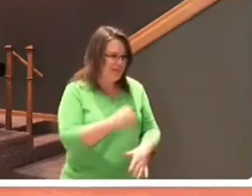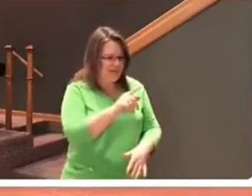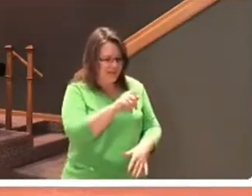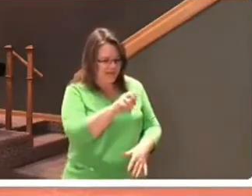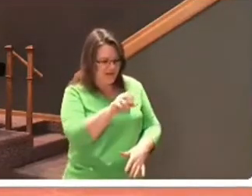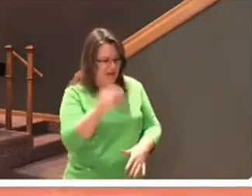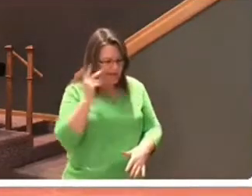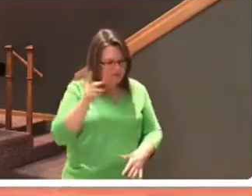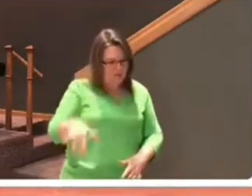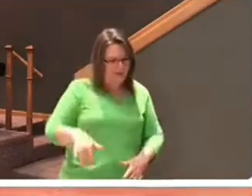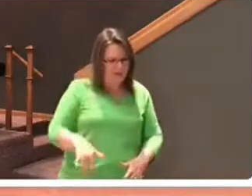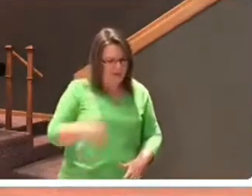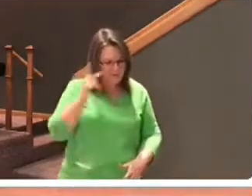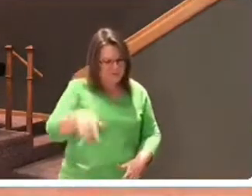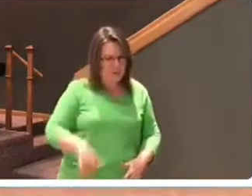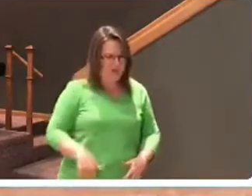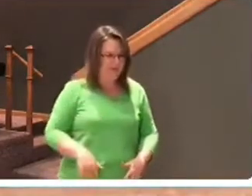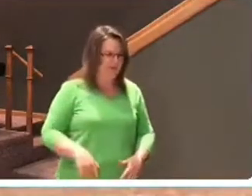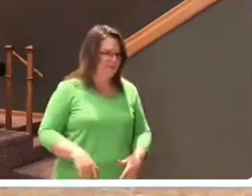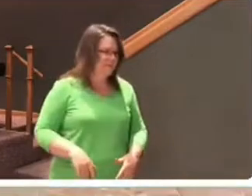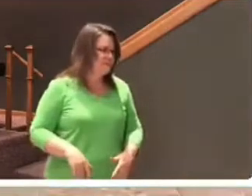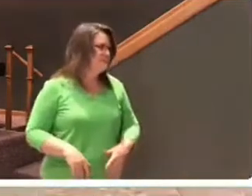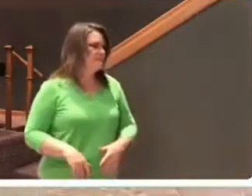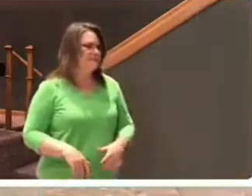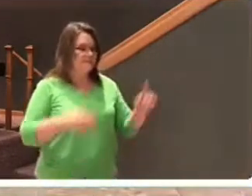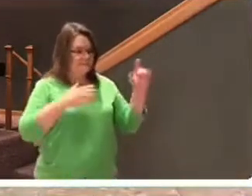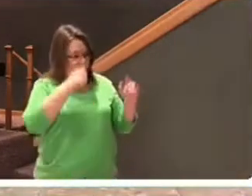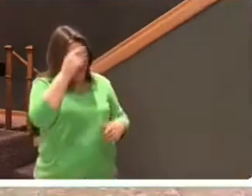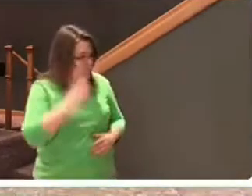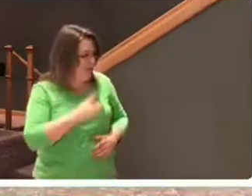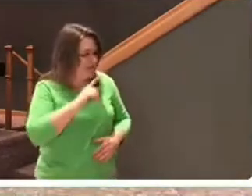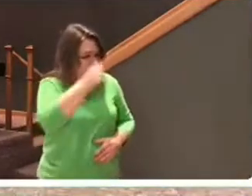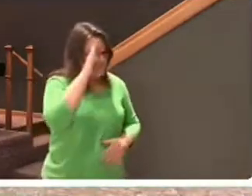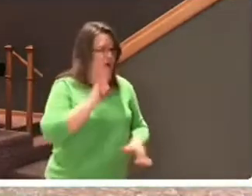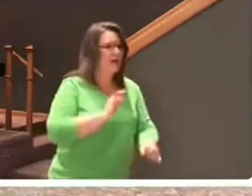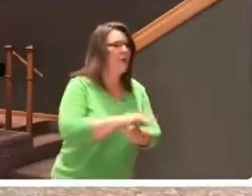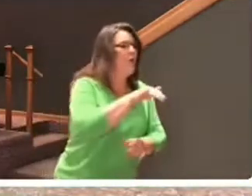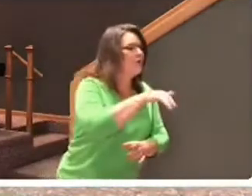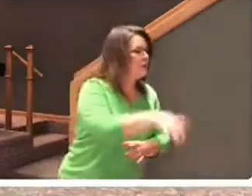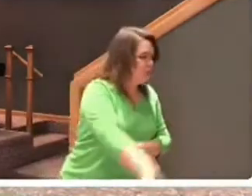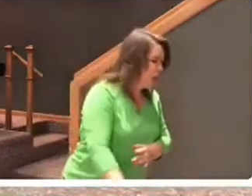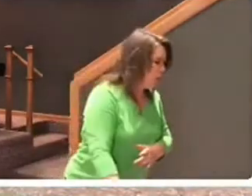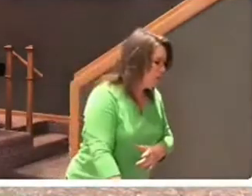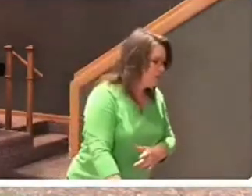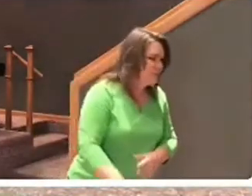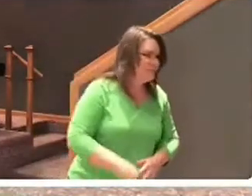I saw that. I saw that. My God is the God of overflow.